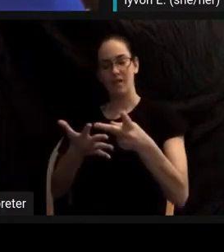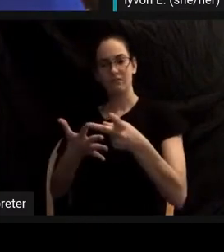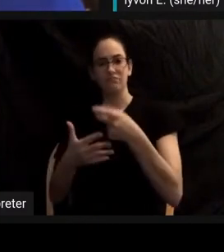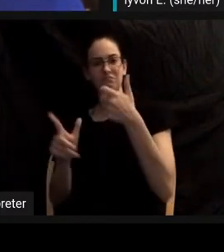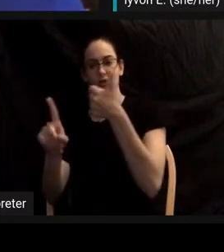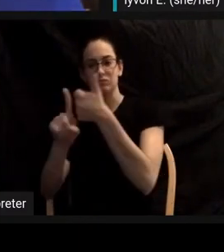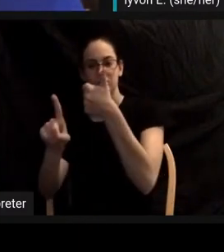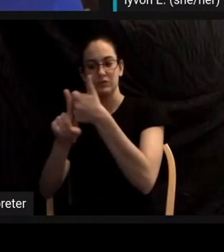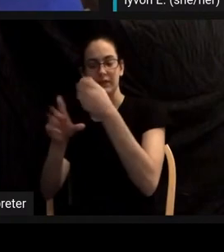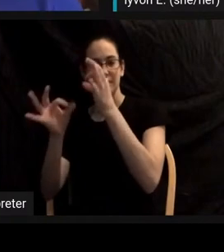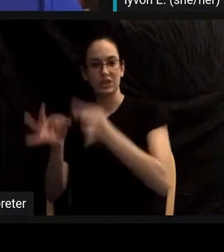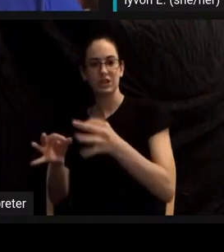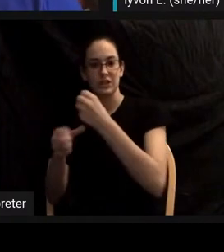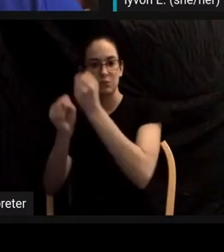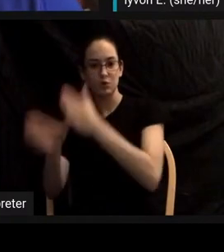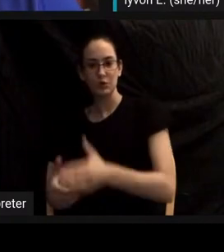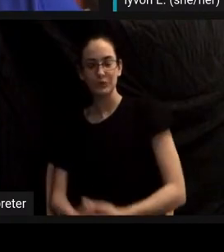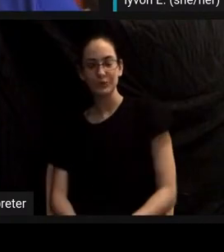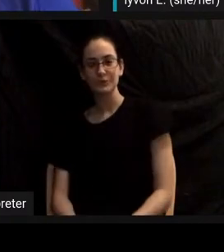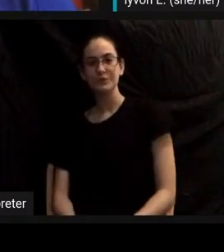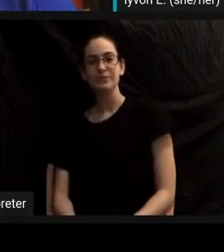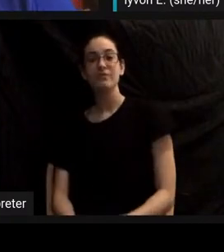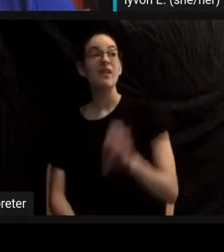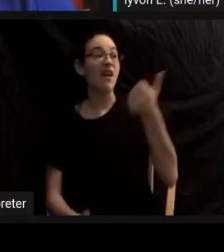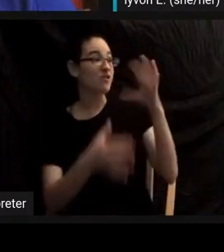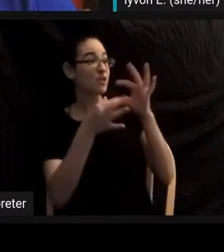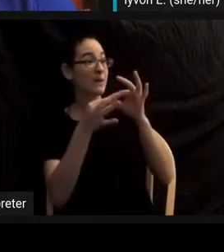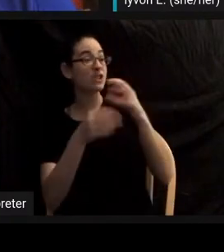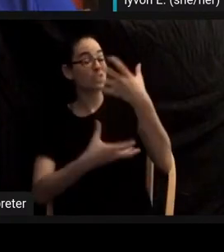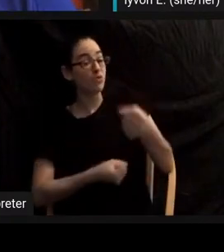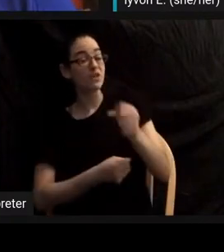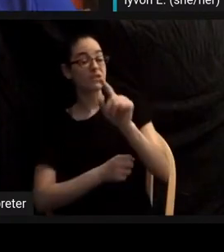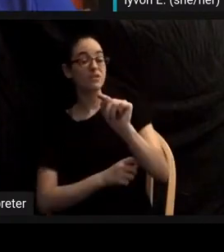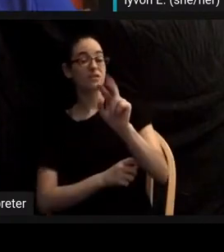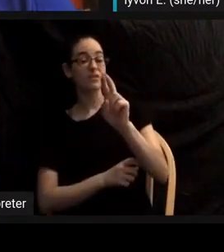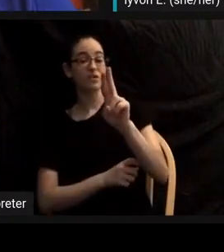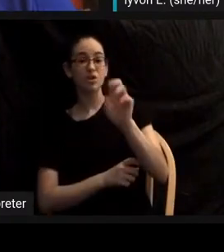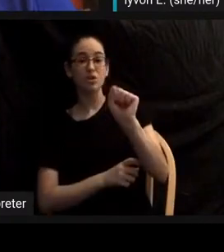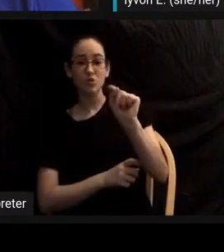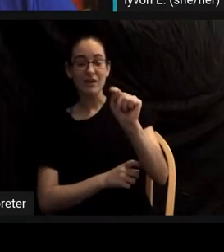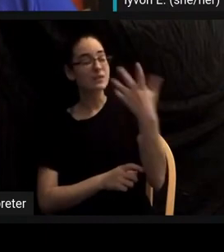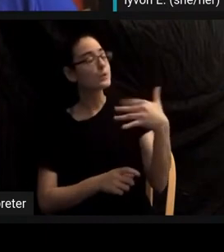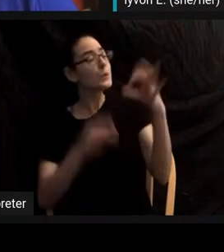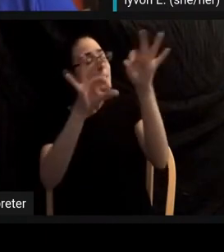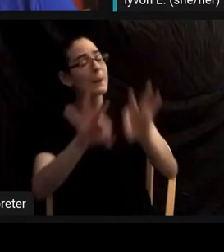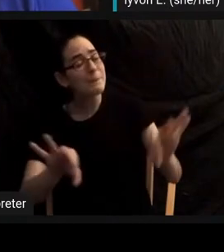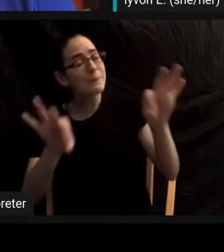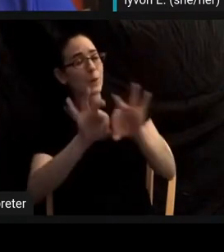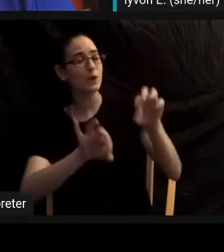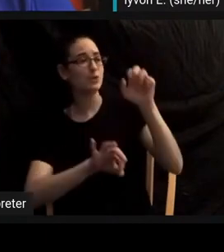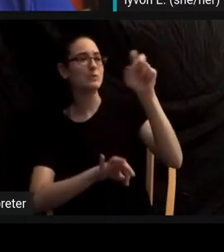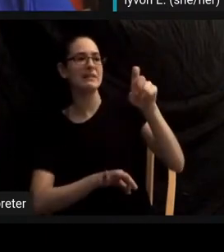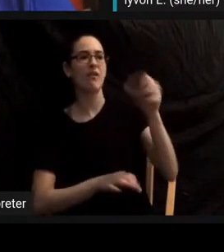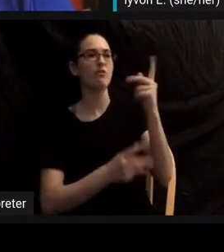well. Yeah, and what another thing you just said, trust. Trust is so important. That's why you need to find your people because